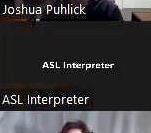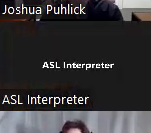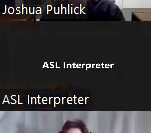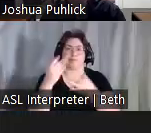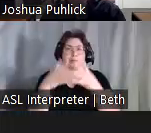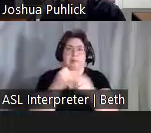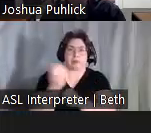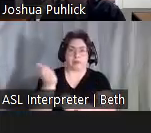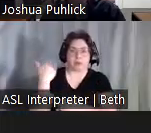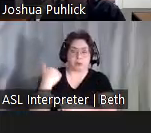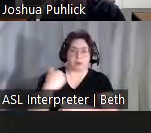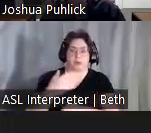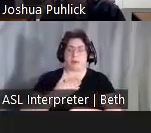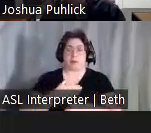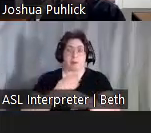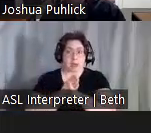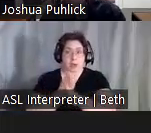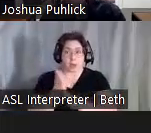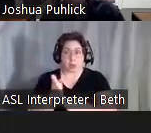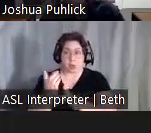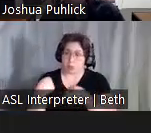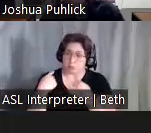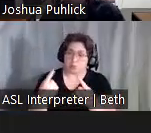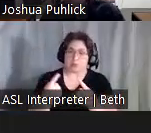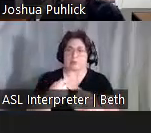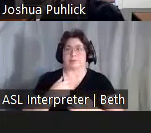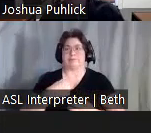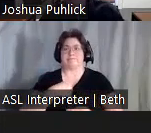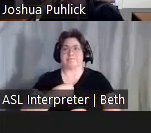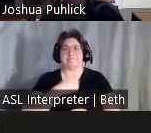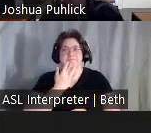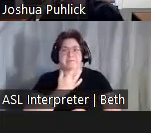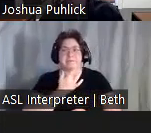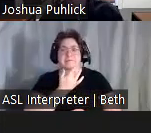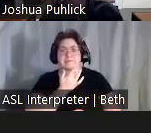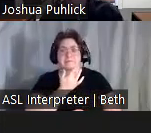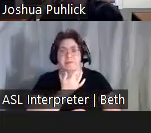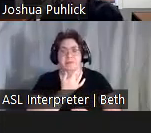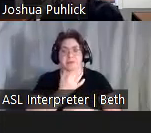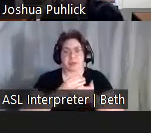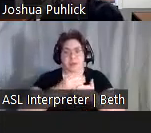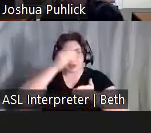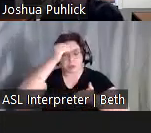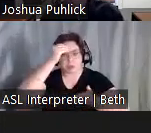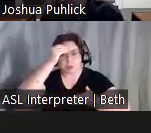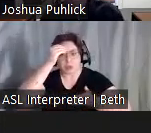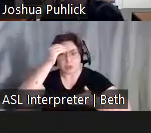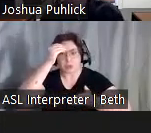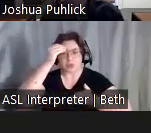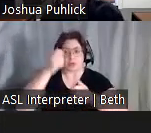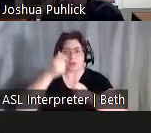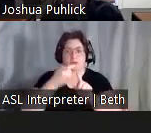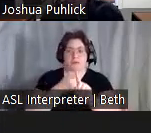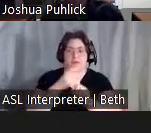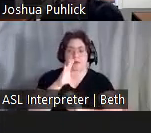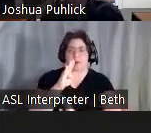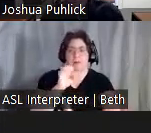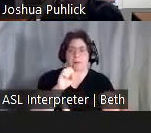my career, I've been fortunate to learn under Bob Seymour and Mac